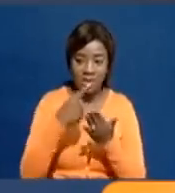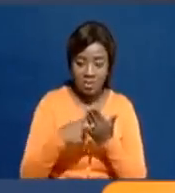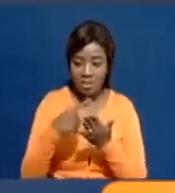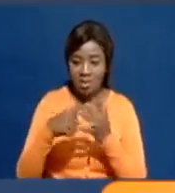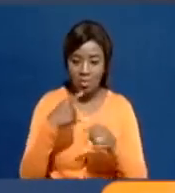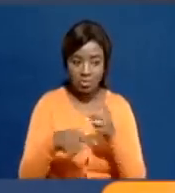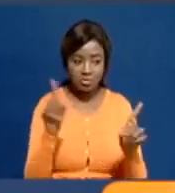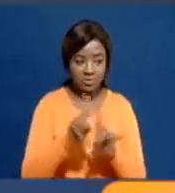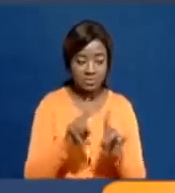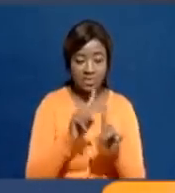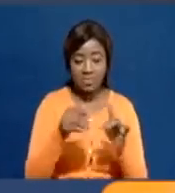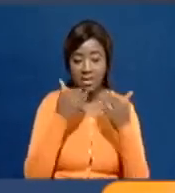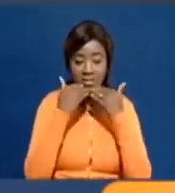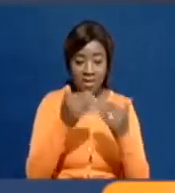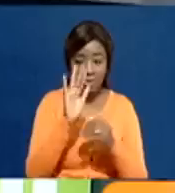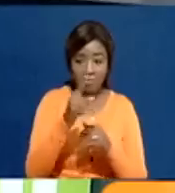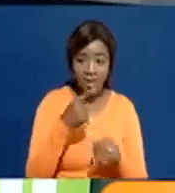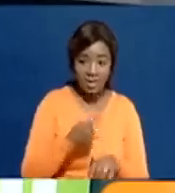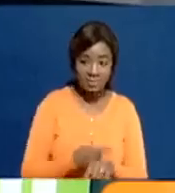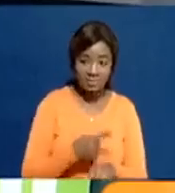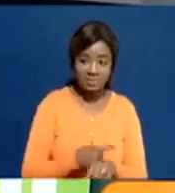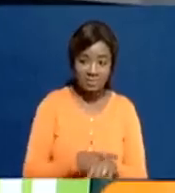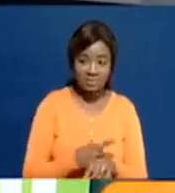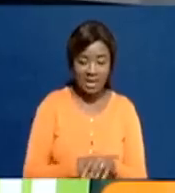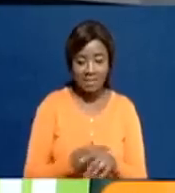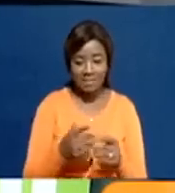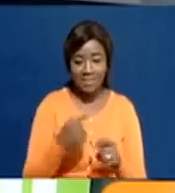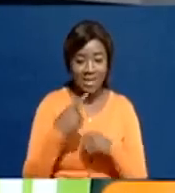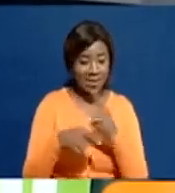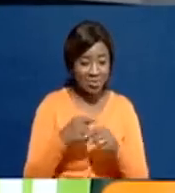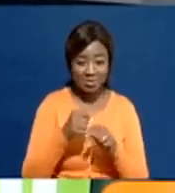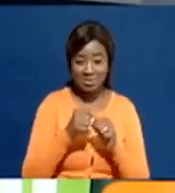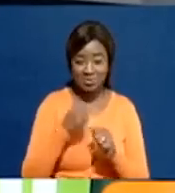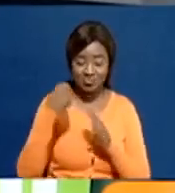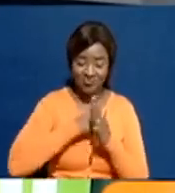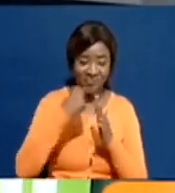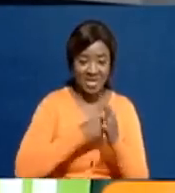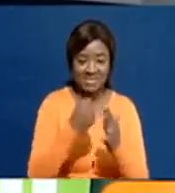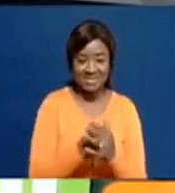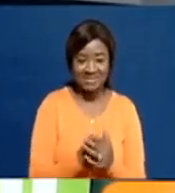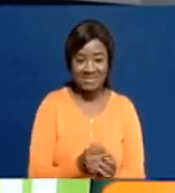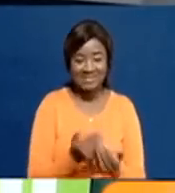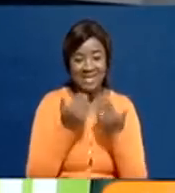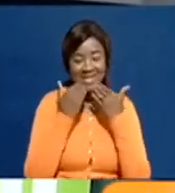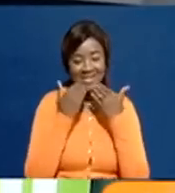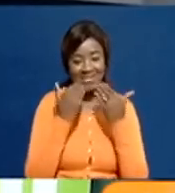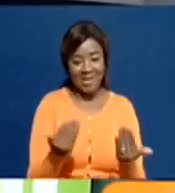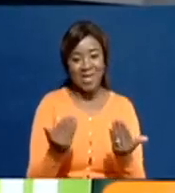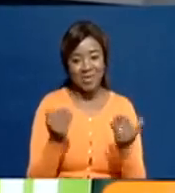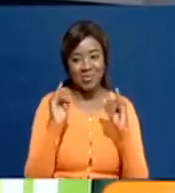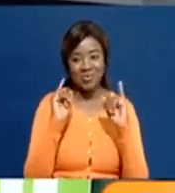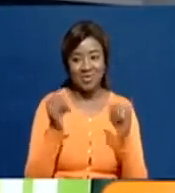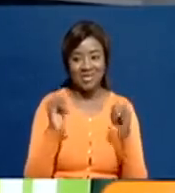you so much again for your time, and keep fighting. Thank you. Keep fighting. Thank you. On that note, that does it for